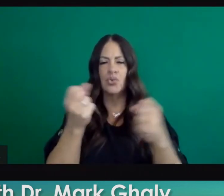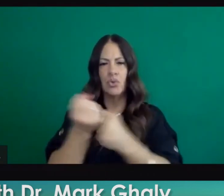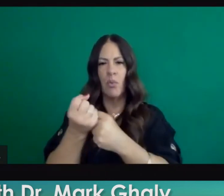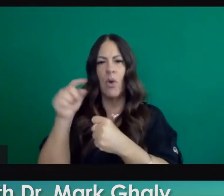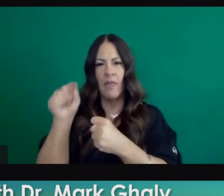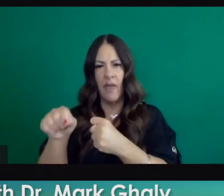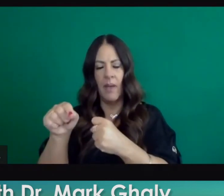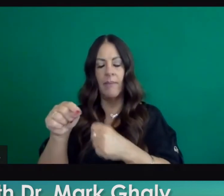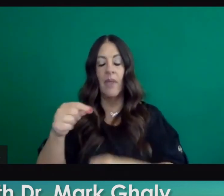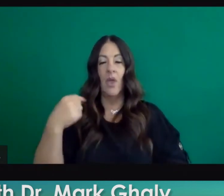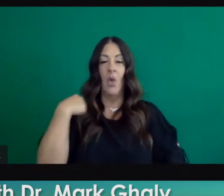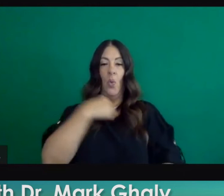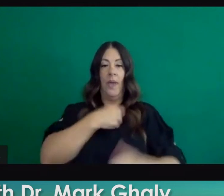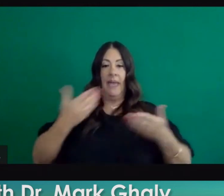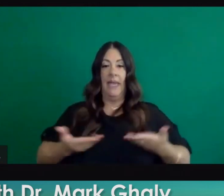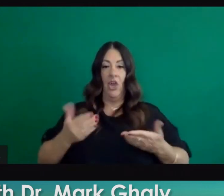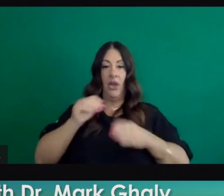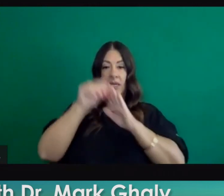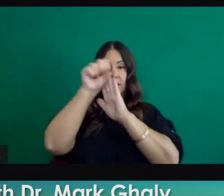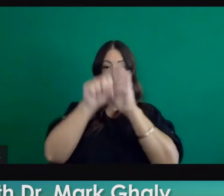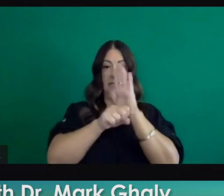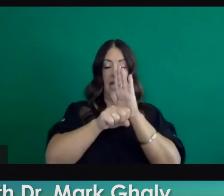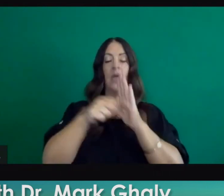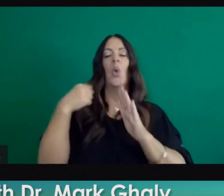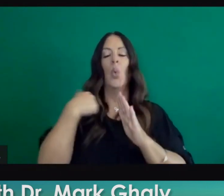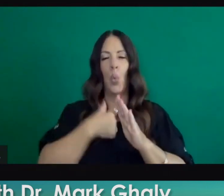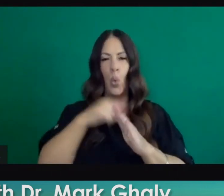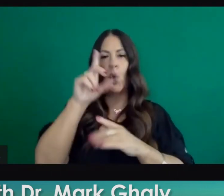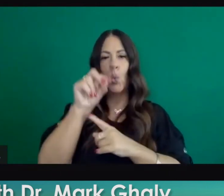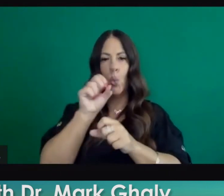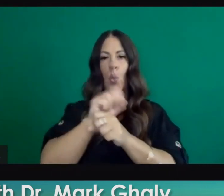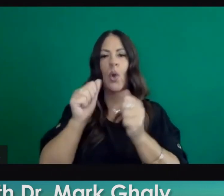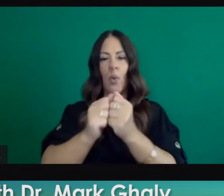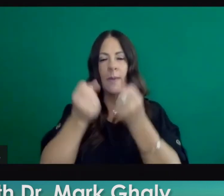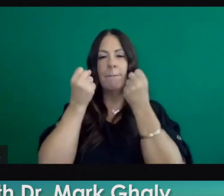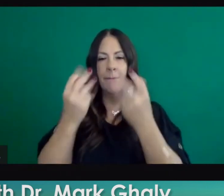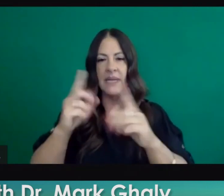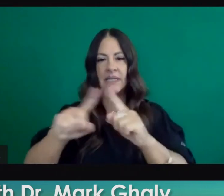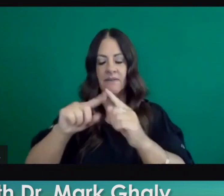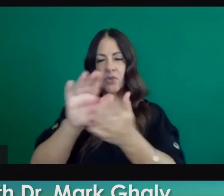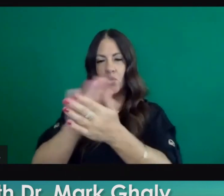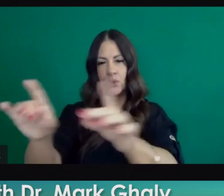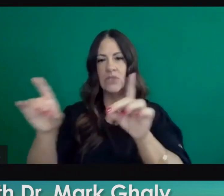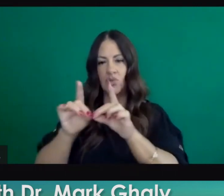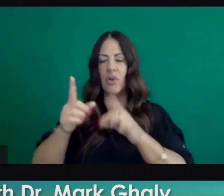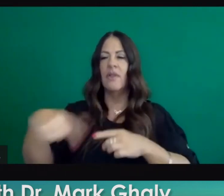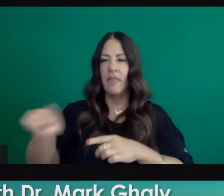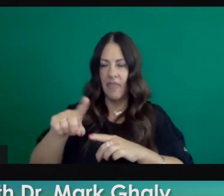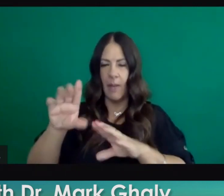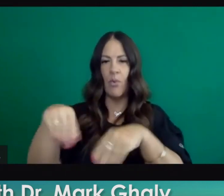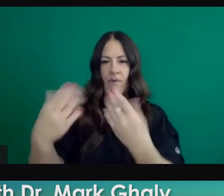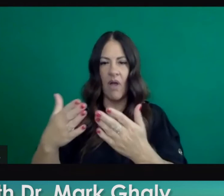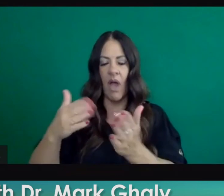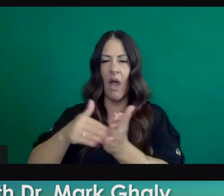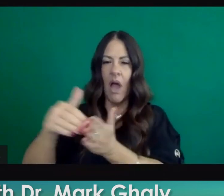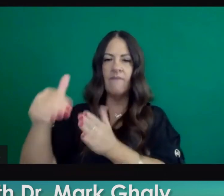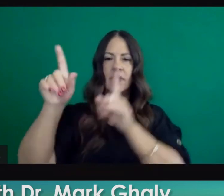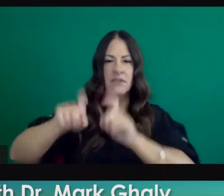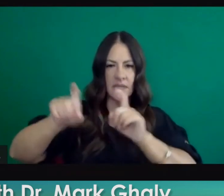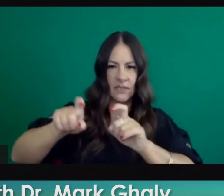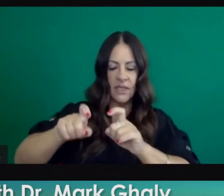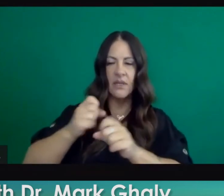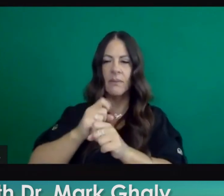state are working closely with a number of districts on ensuring that testing is thoughtful and available, that the